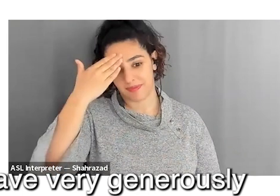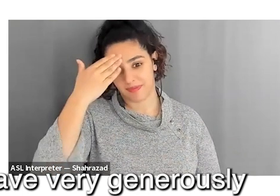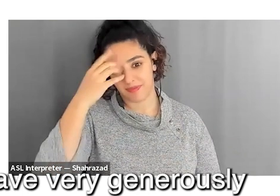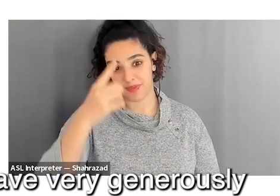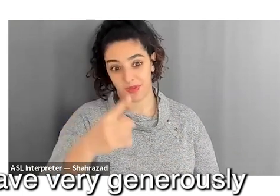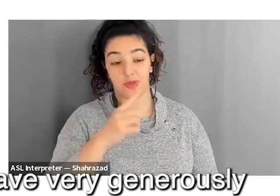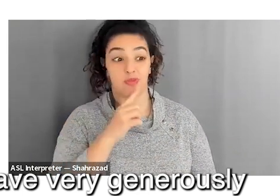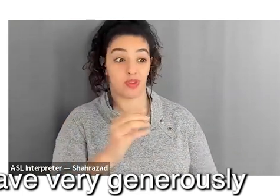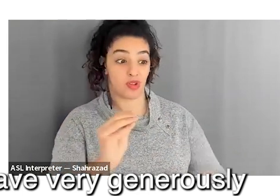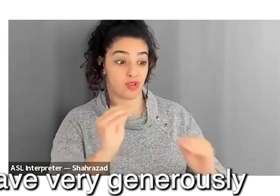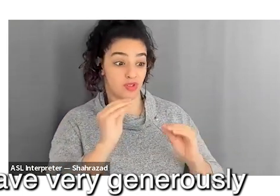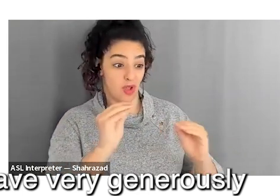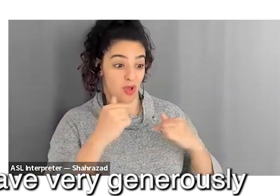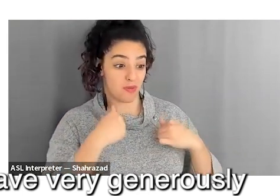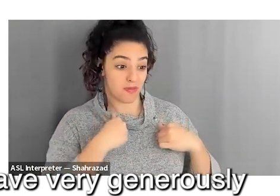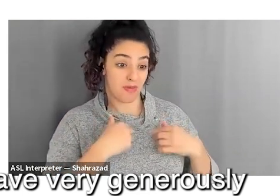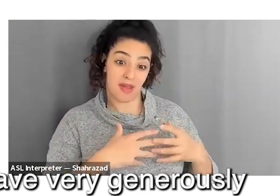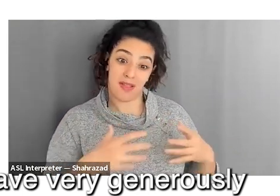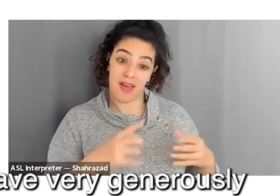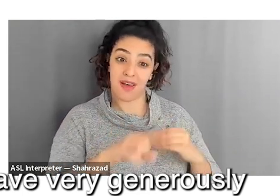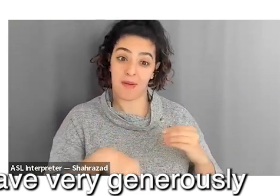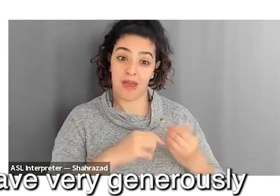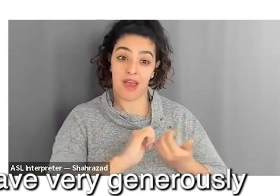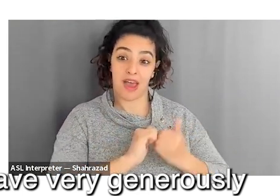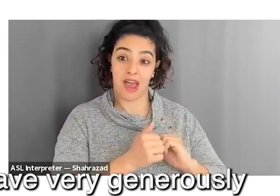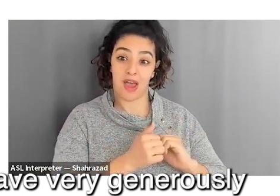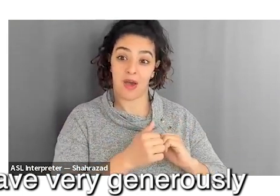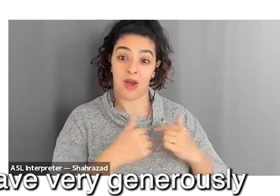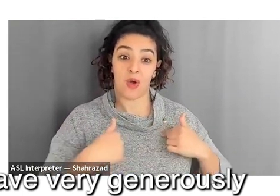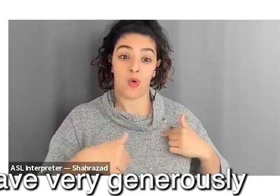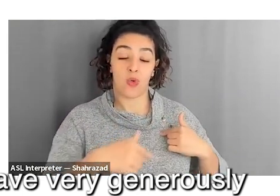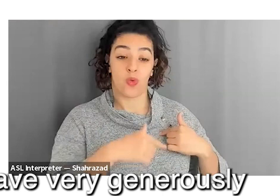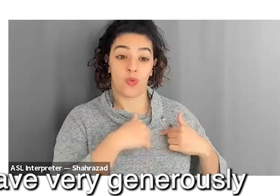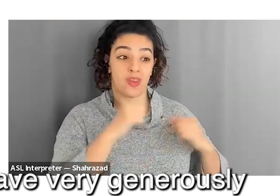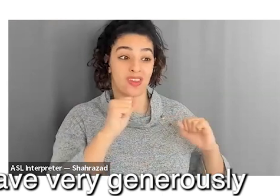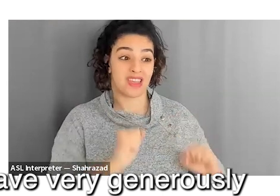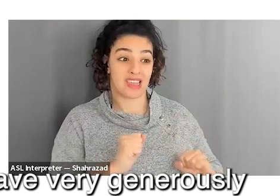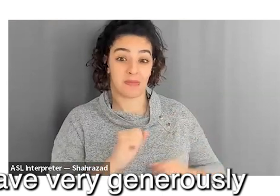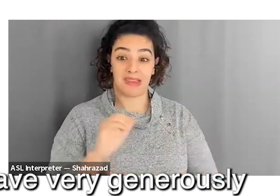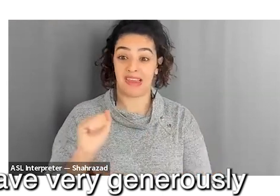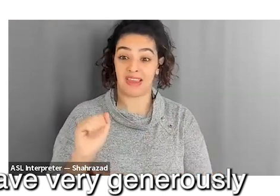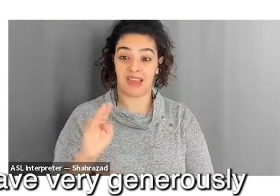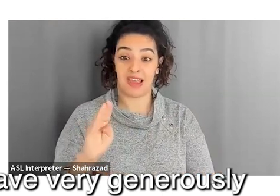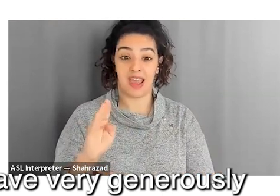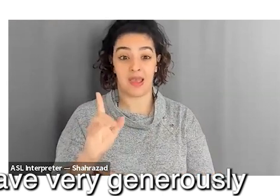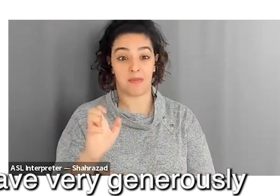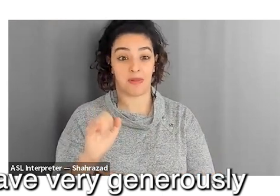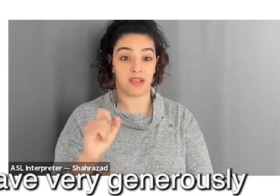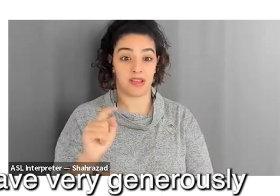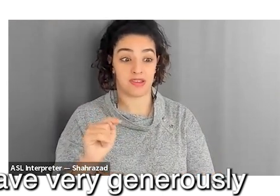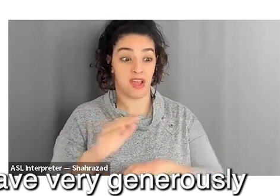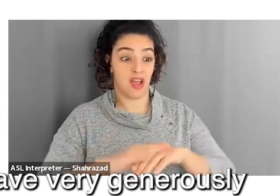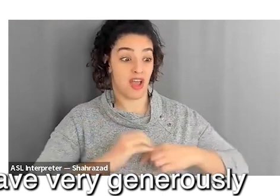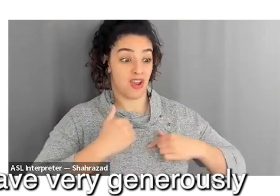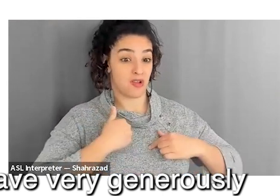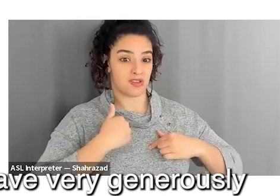me about how we can be ableist on ourselves, even if we are not disabled. And as I was sharing with